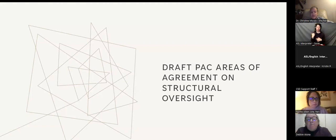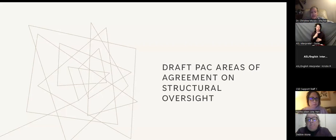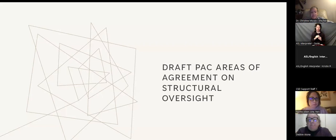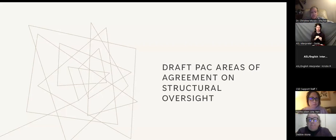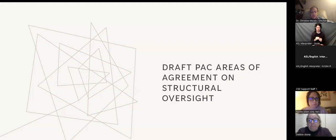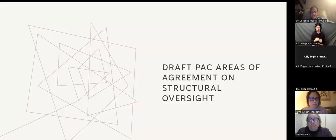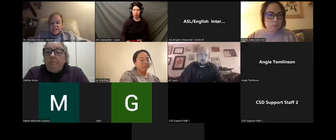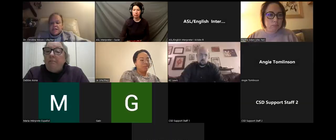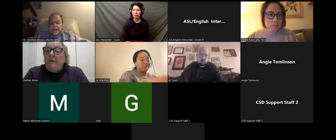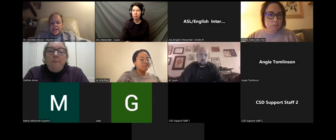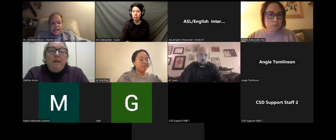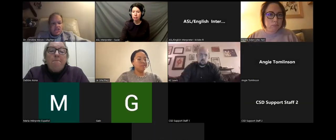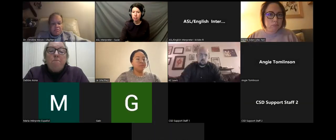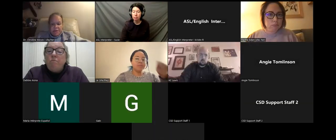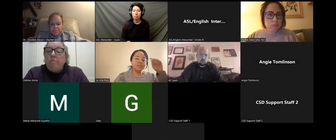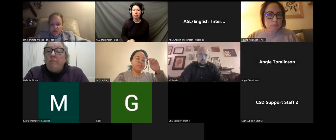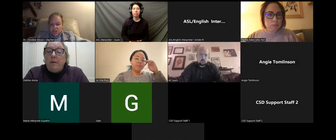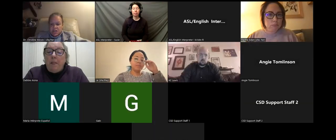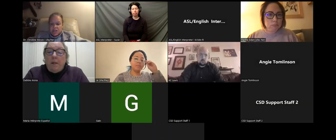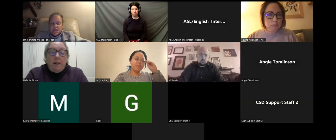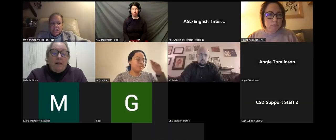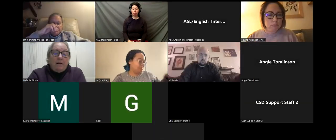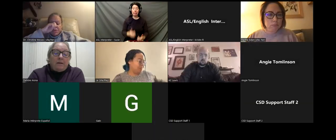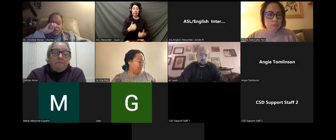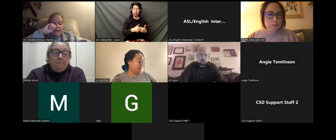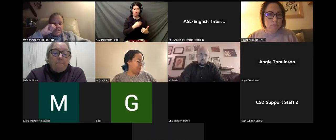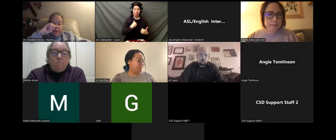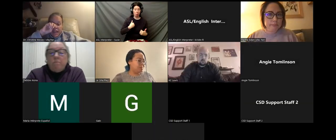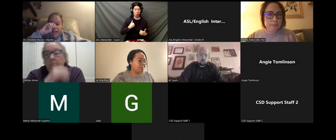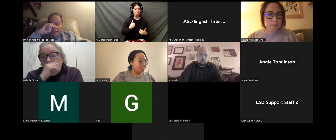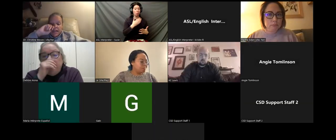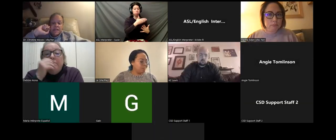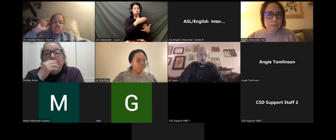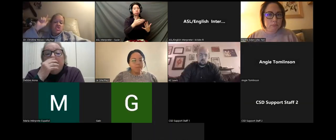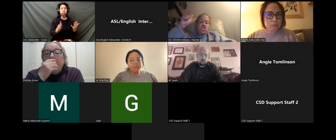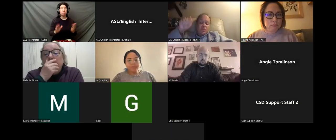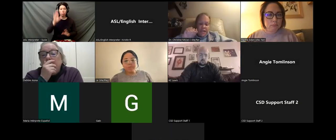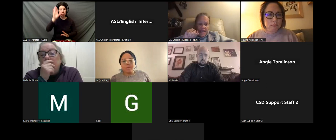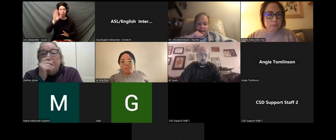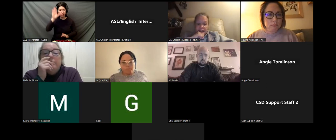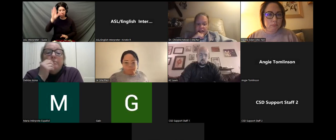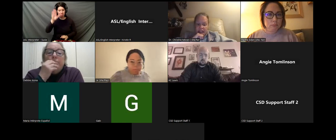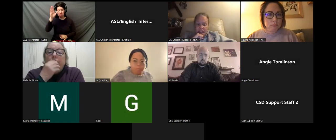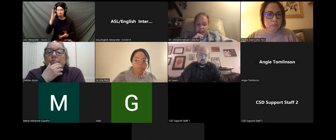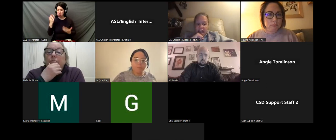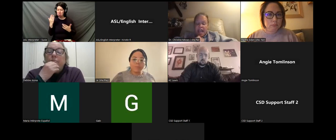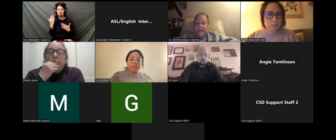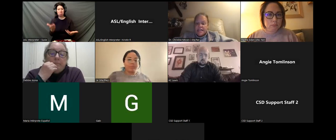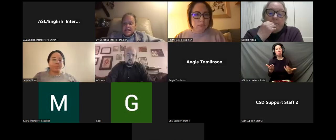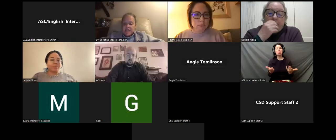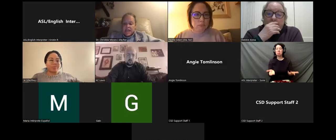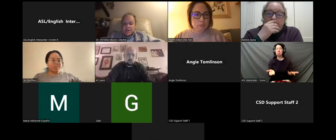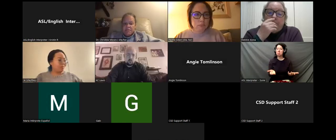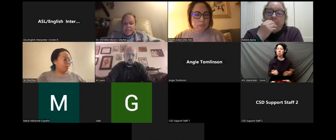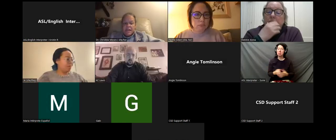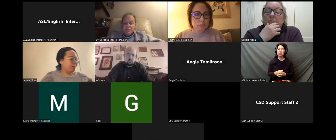So I'm going to let each member raise their hand and jump in